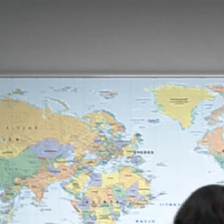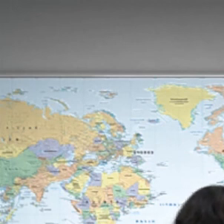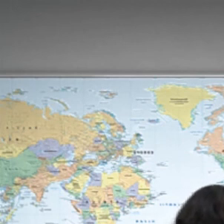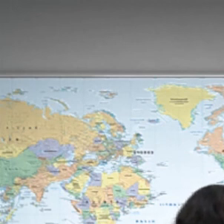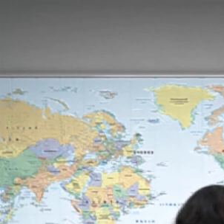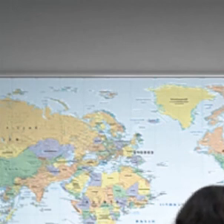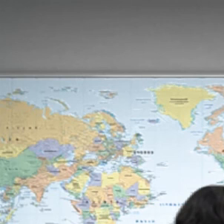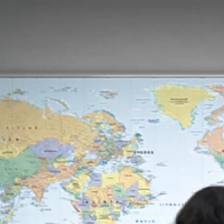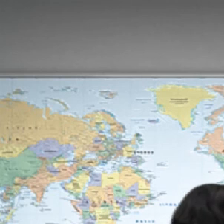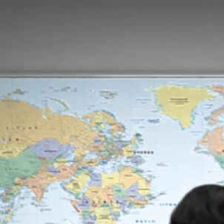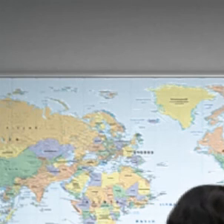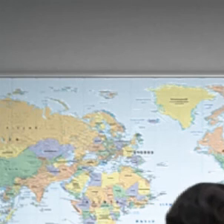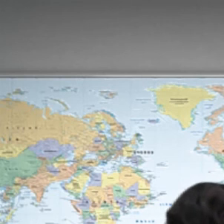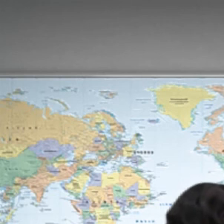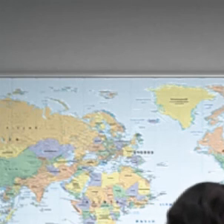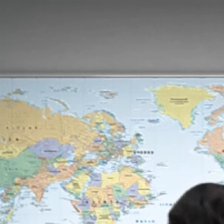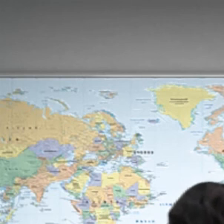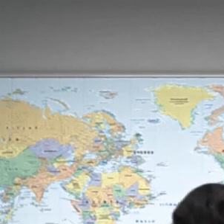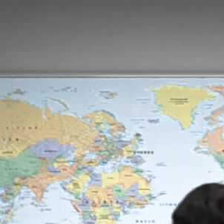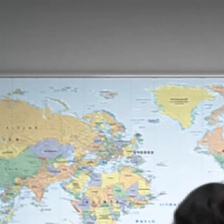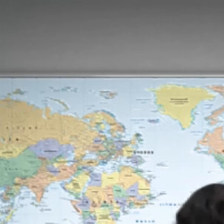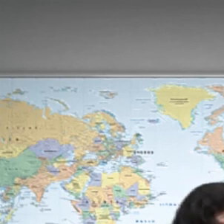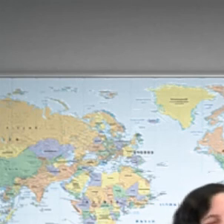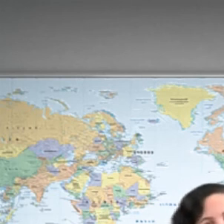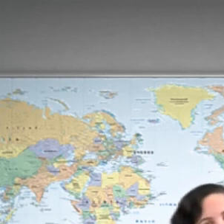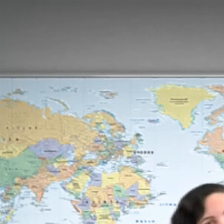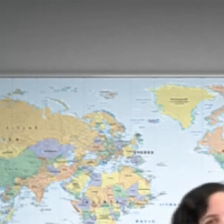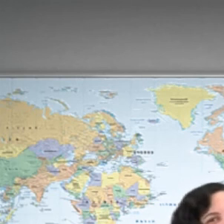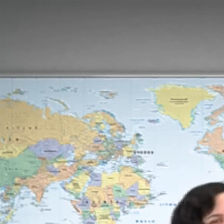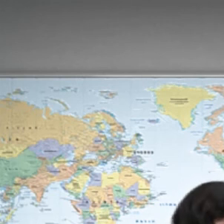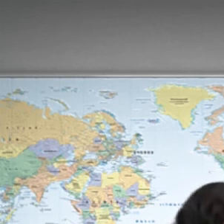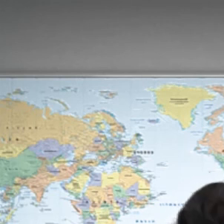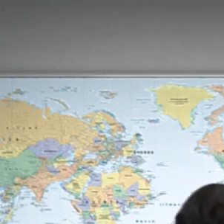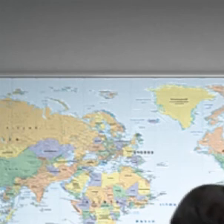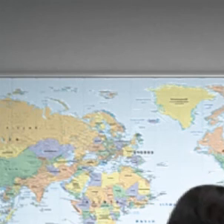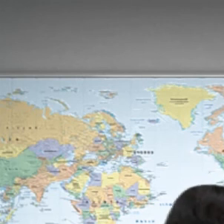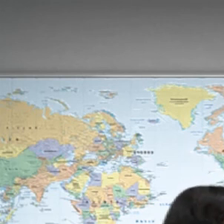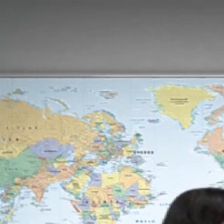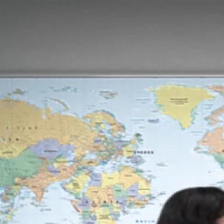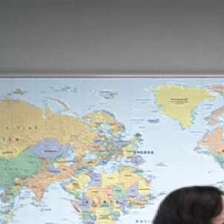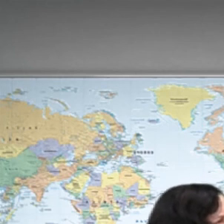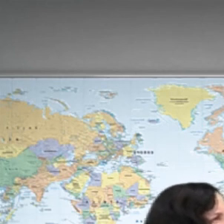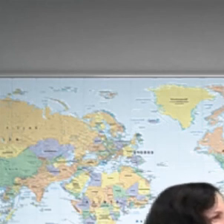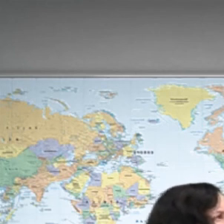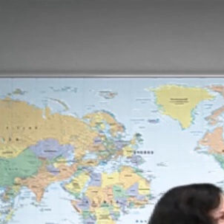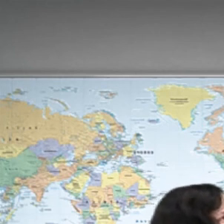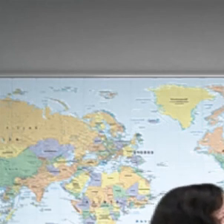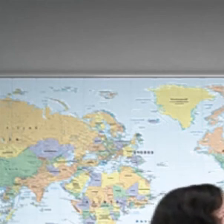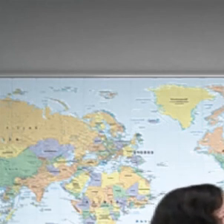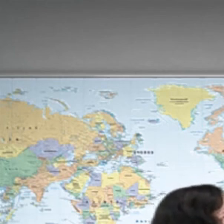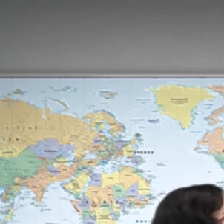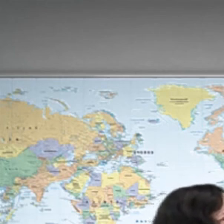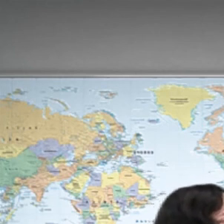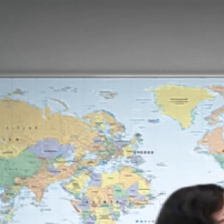even reusable. Yeah, they have to sell it as scrap. Yes. Yes, awesome. And just how was the process for you?